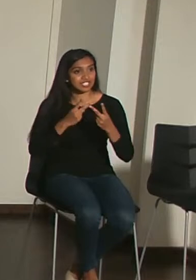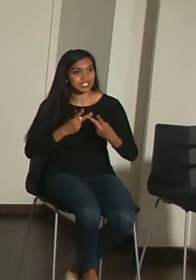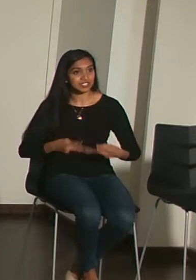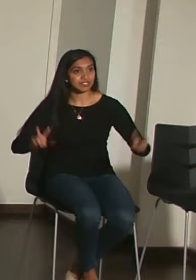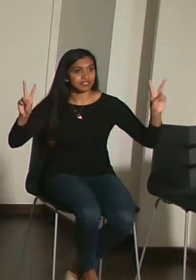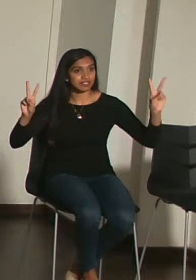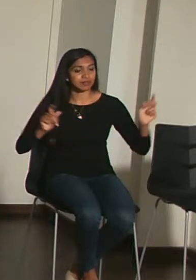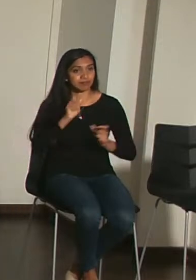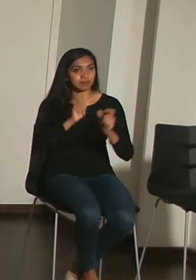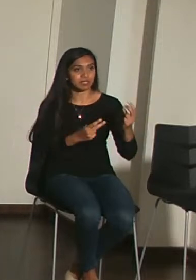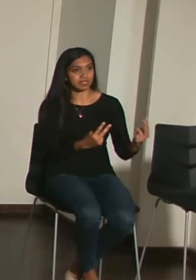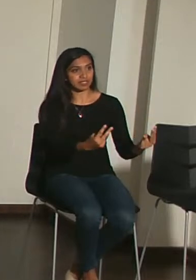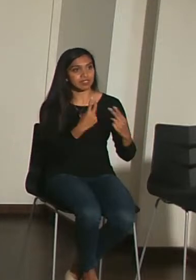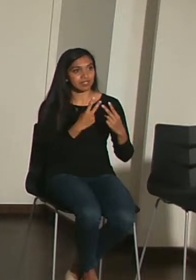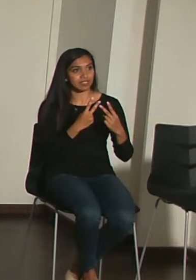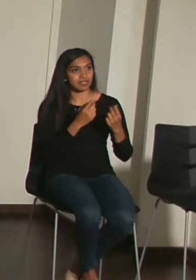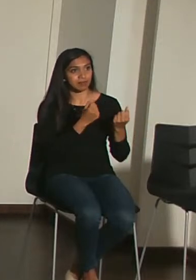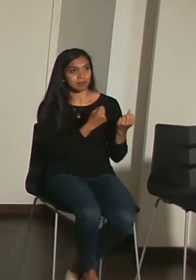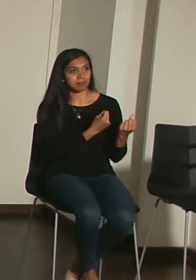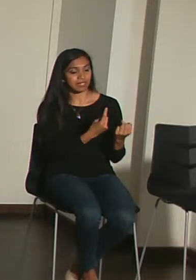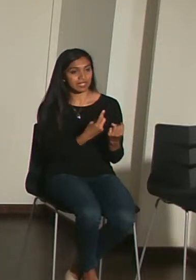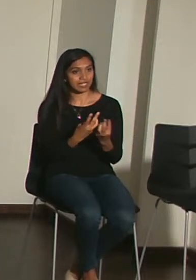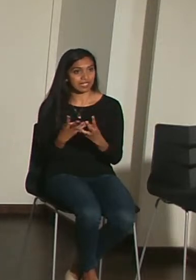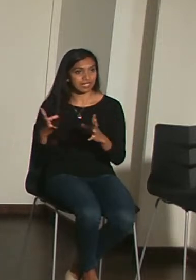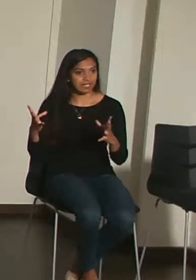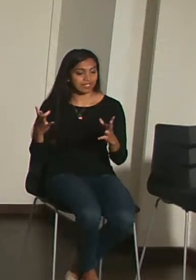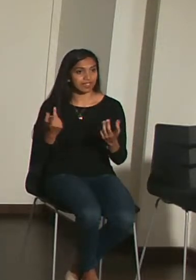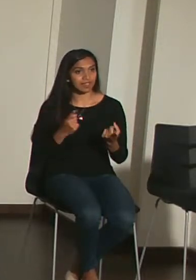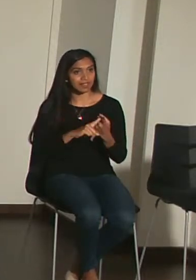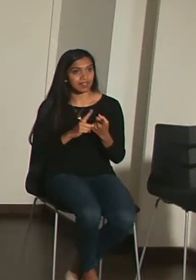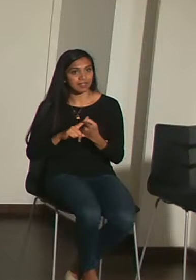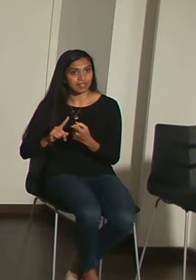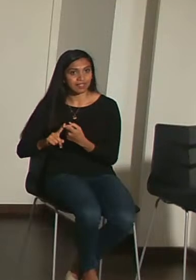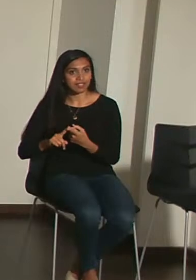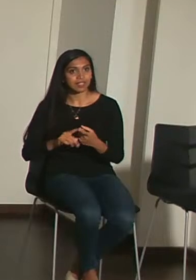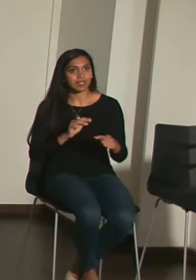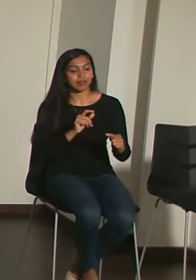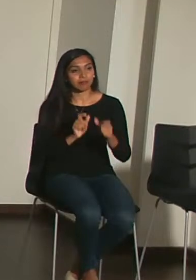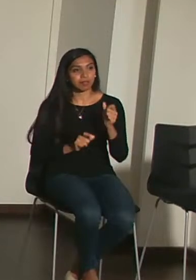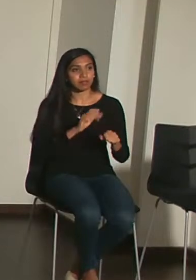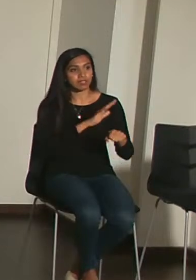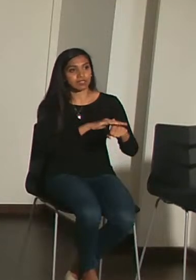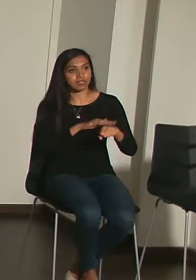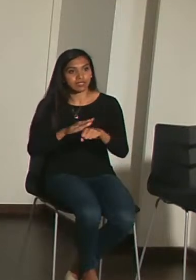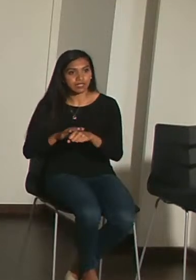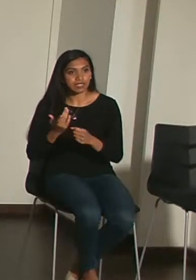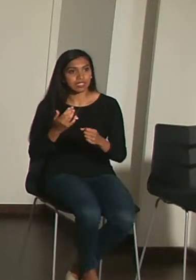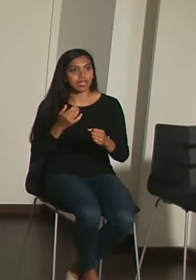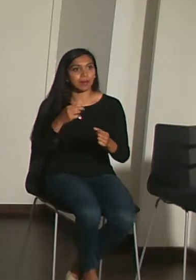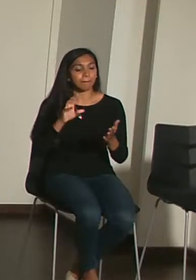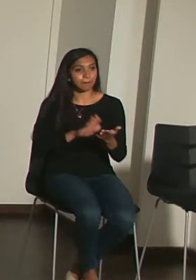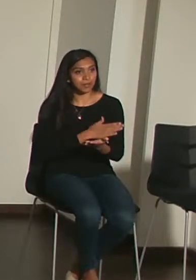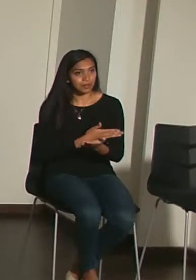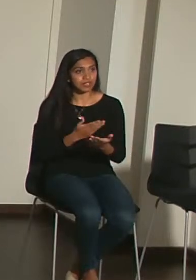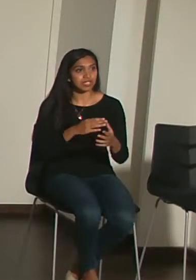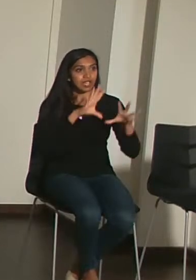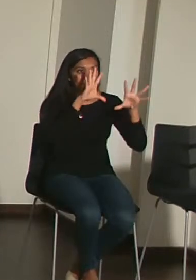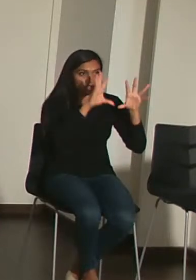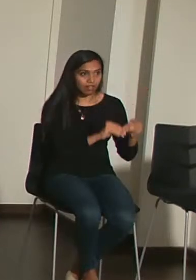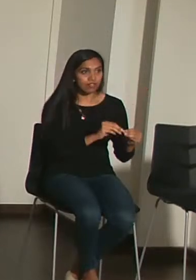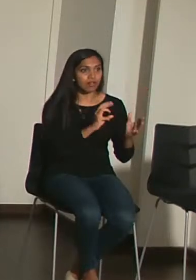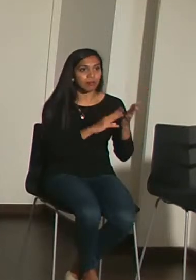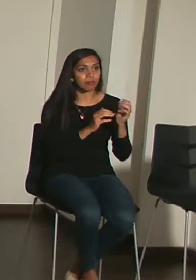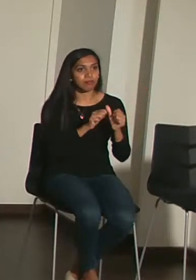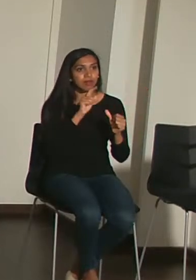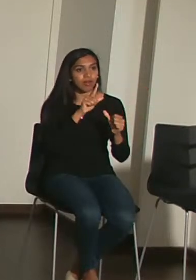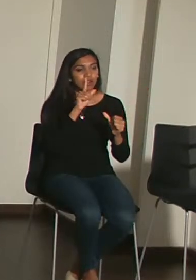But it's a bit of a headache sometimes because I have to go and tell them, can you switch off the mall music before we start an event?